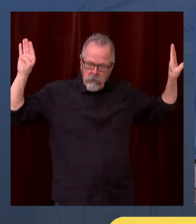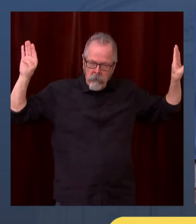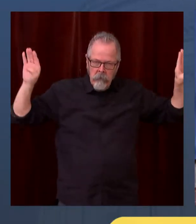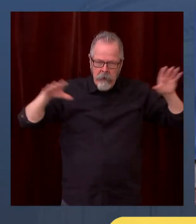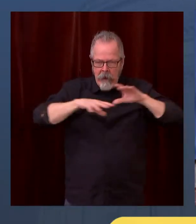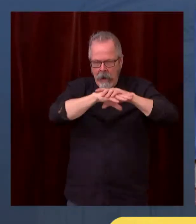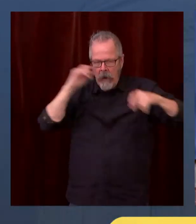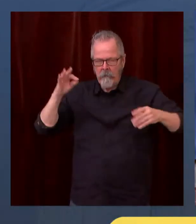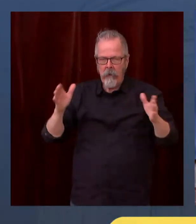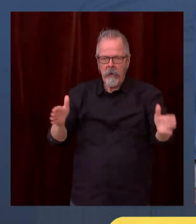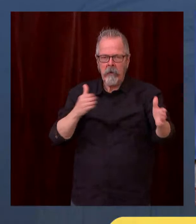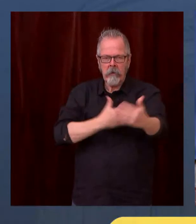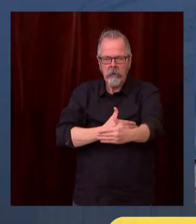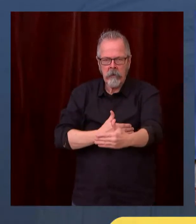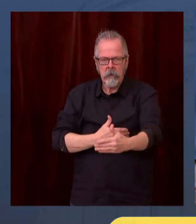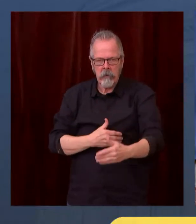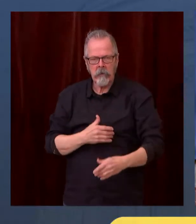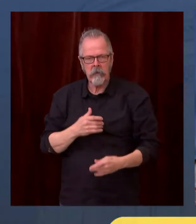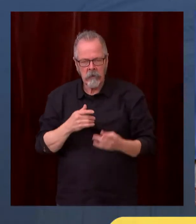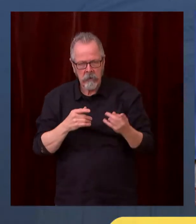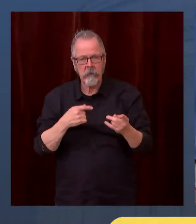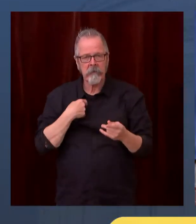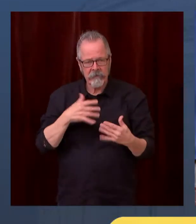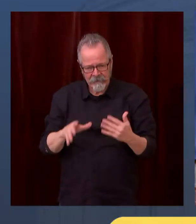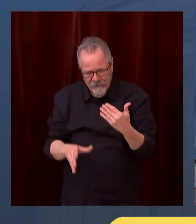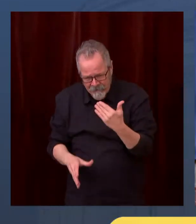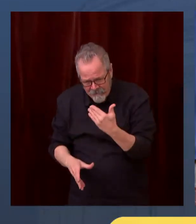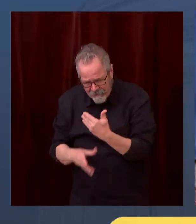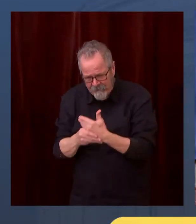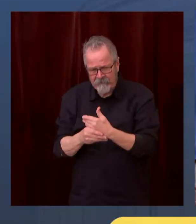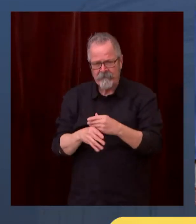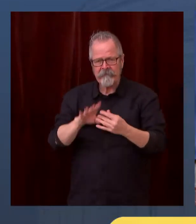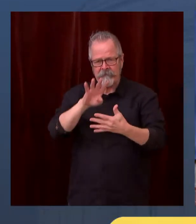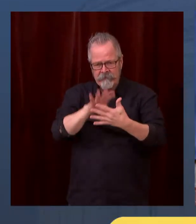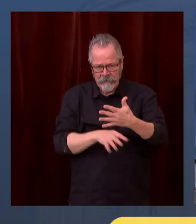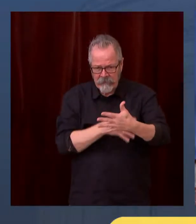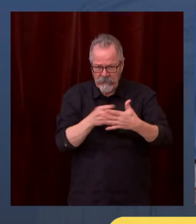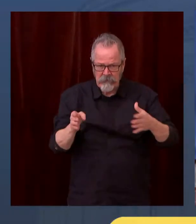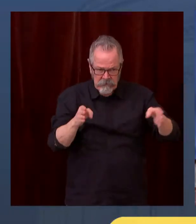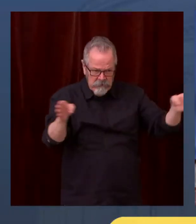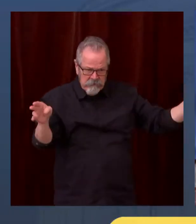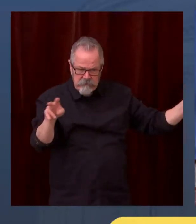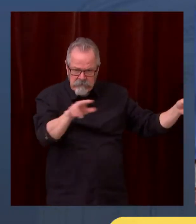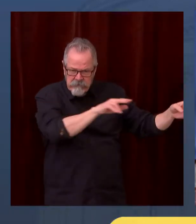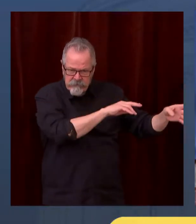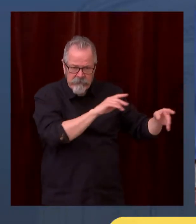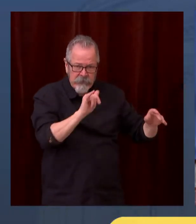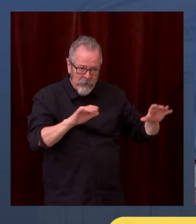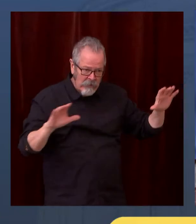have now added a metric of the dynamic activity in